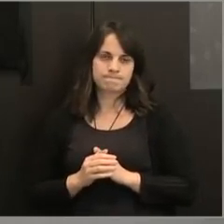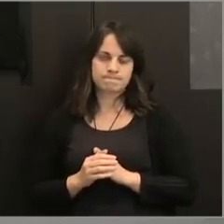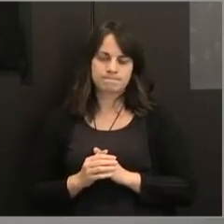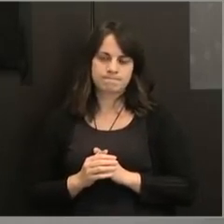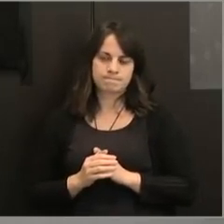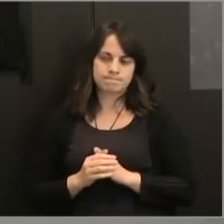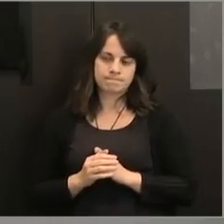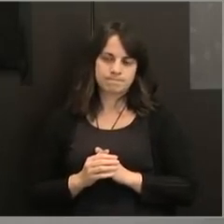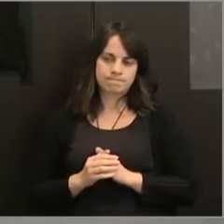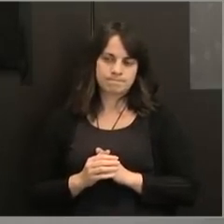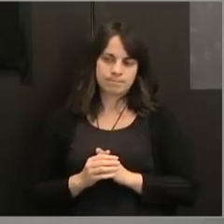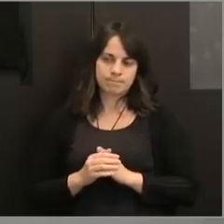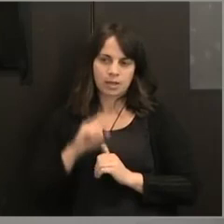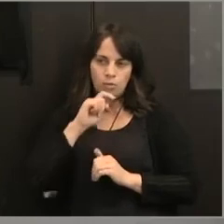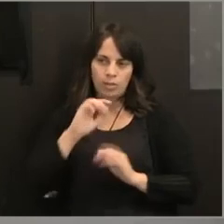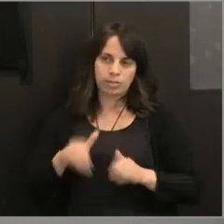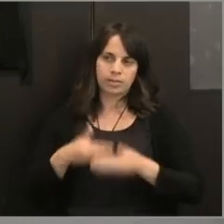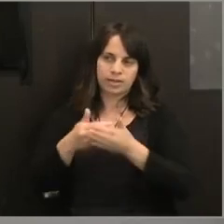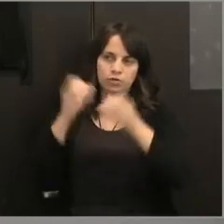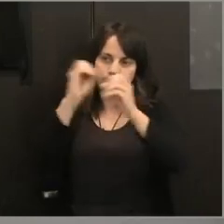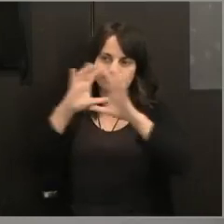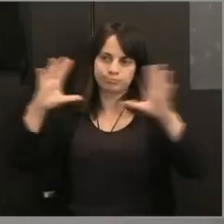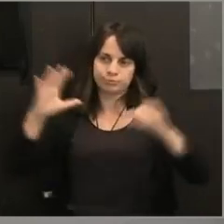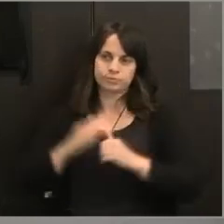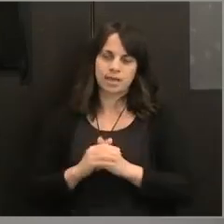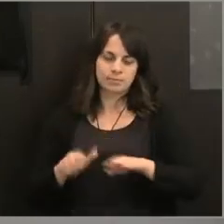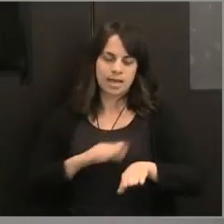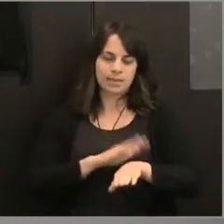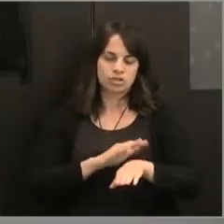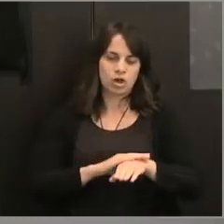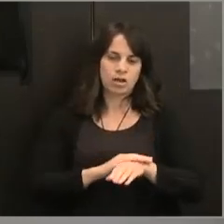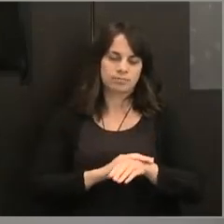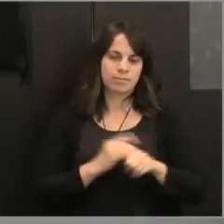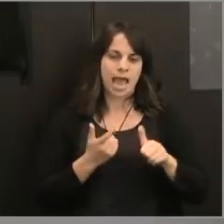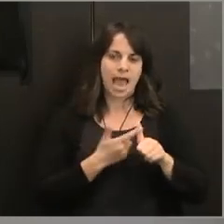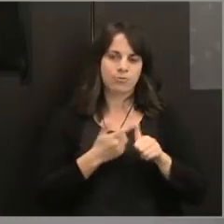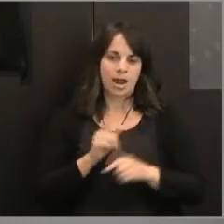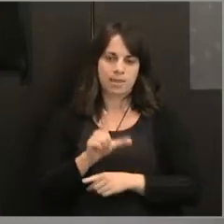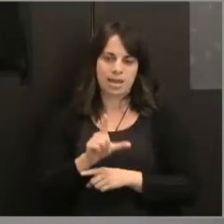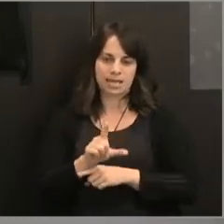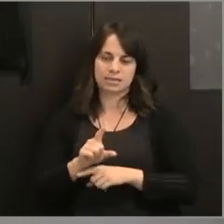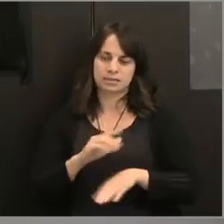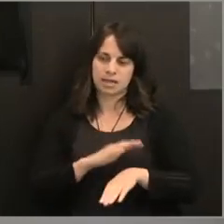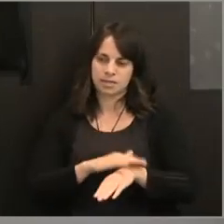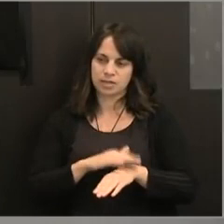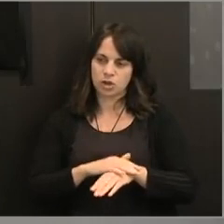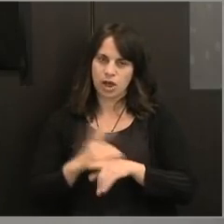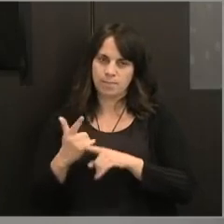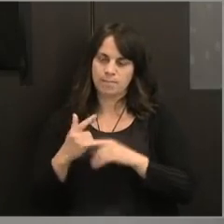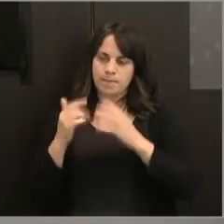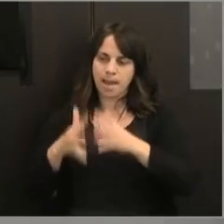nevertheless true. When Abraham Lincoln gave his famous Gettysburg Address during the American Civil